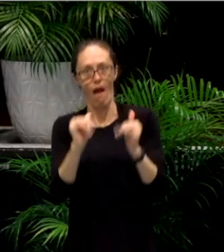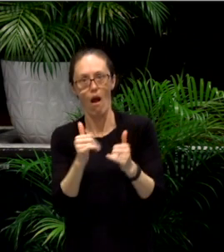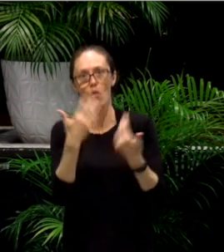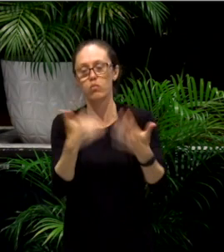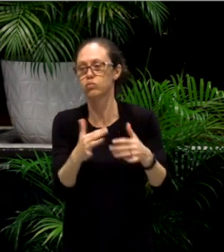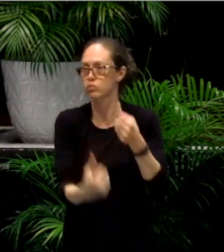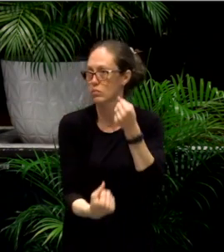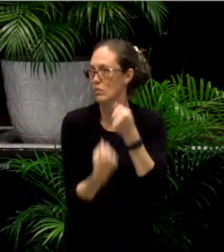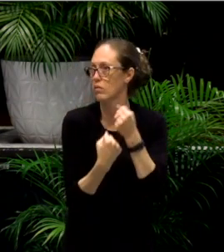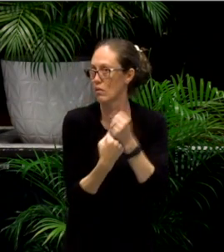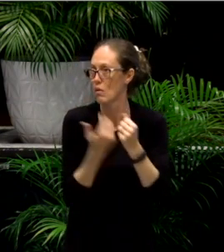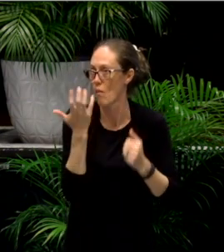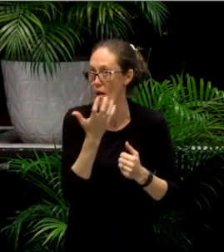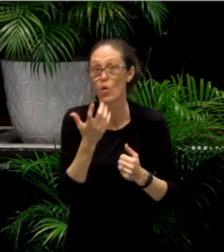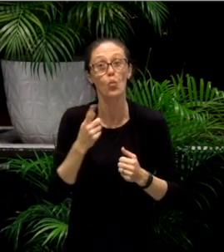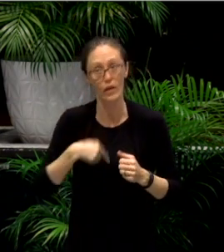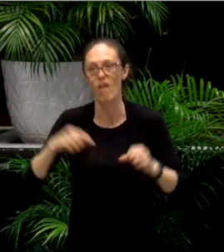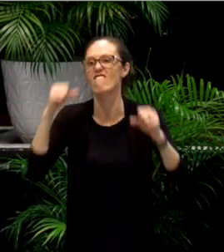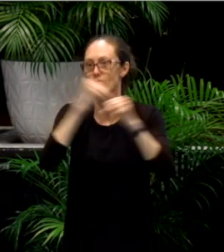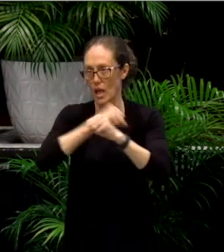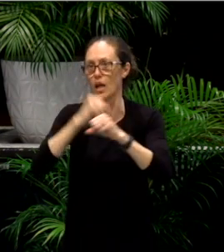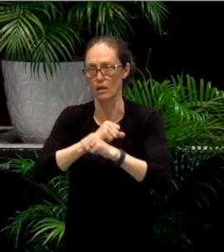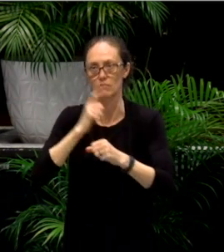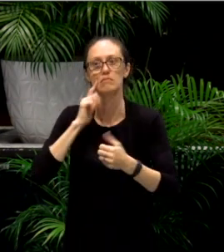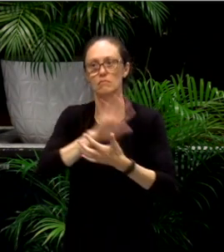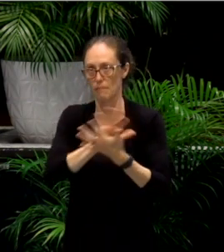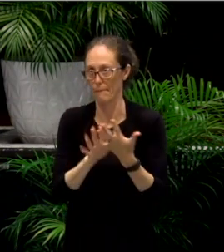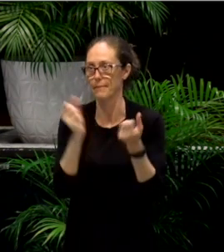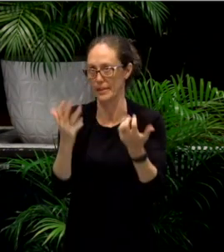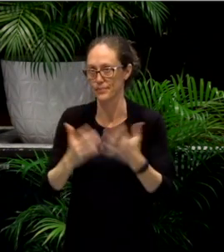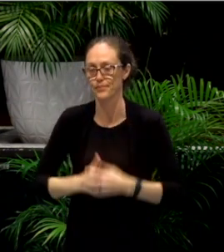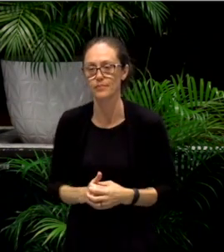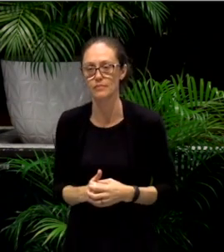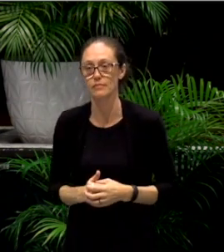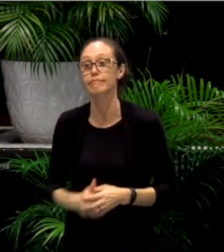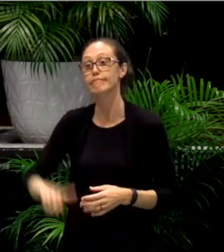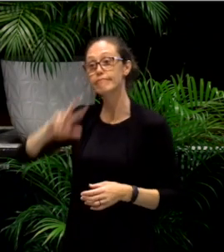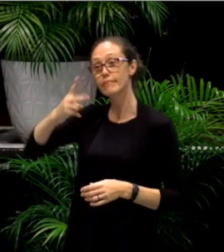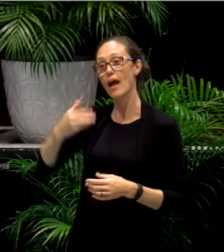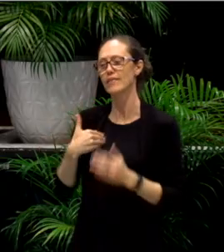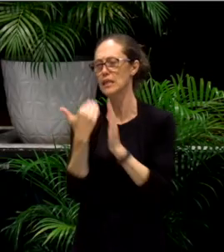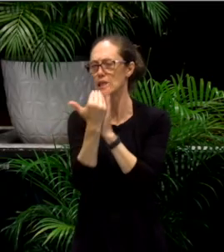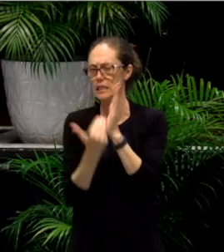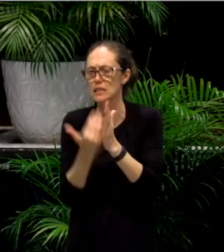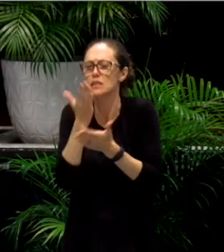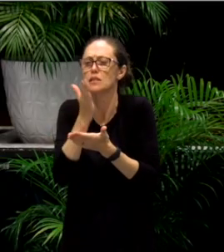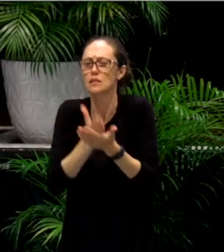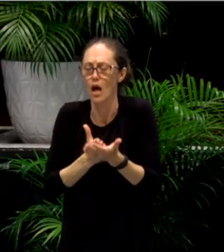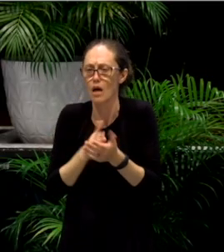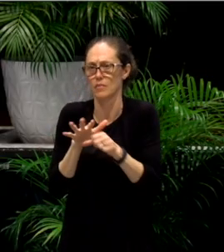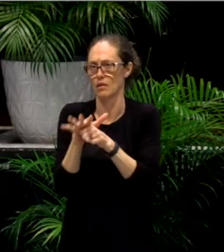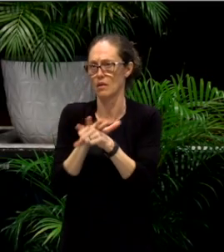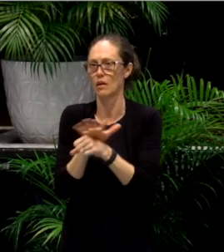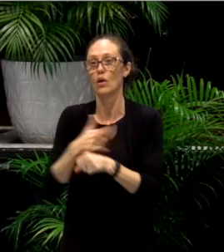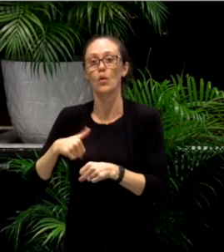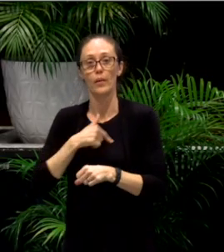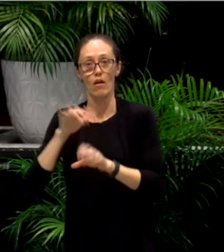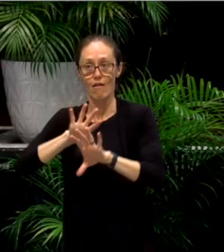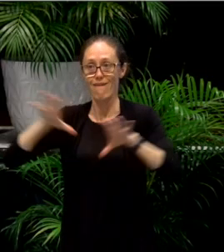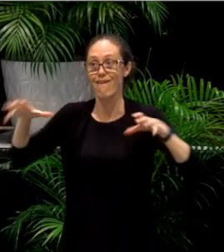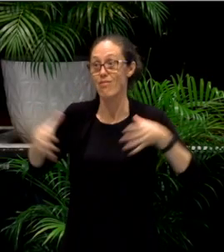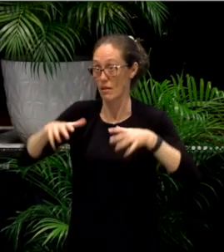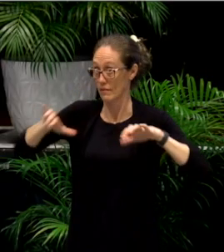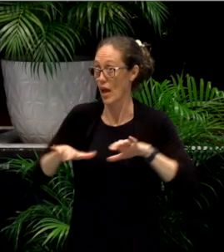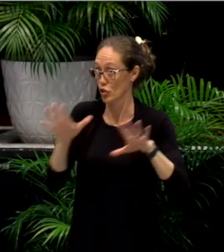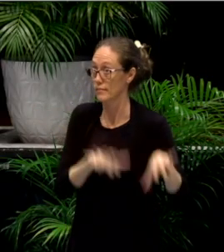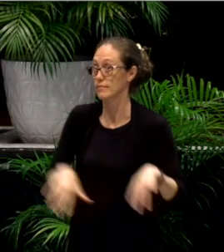supportive they've been. But we are fighting on these fronts. Second, I have a list here of some of the places that we are taking collective